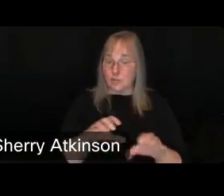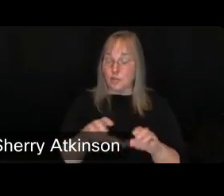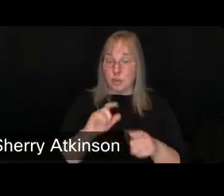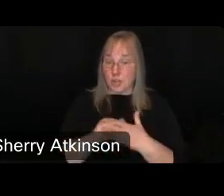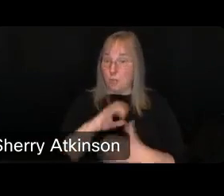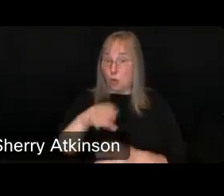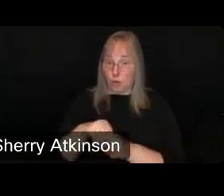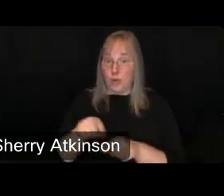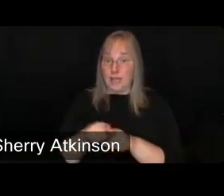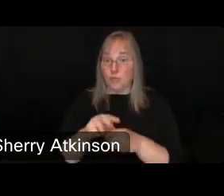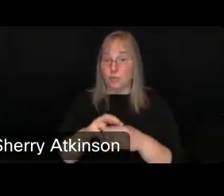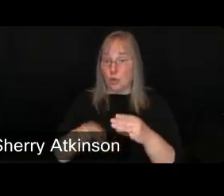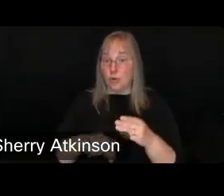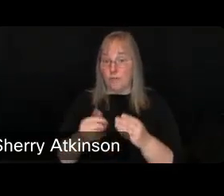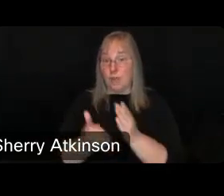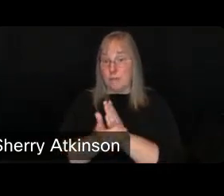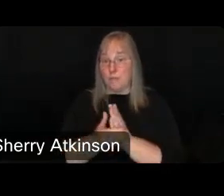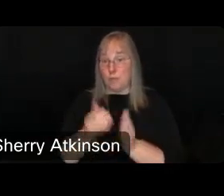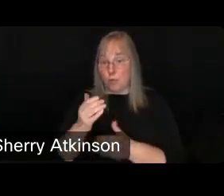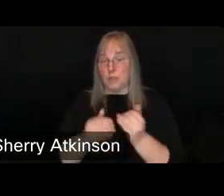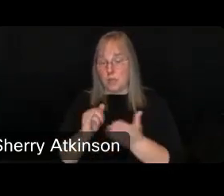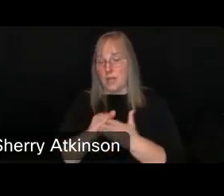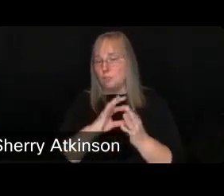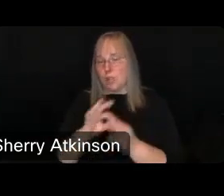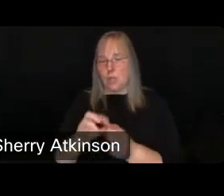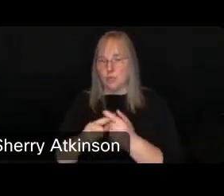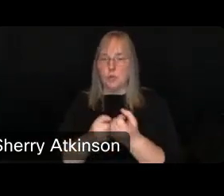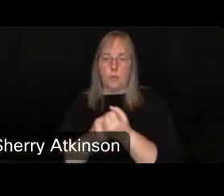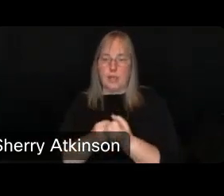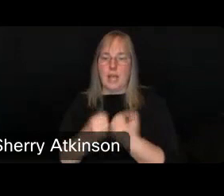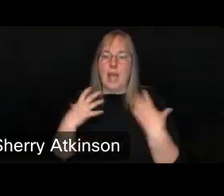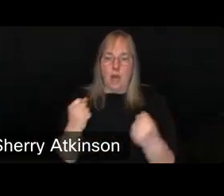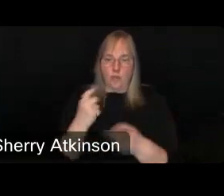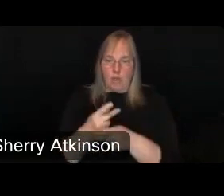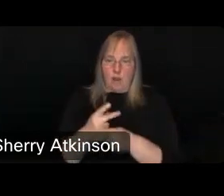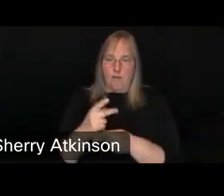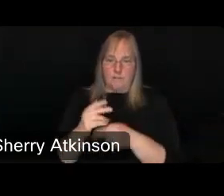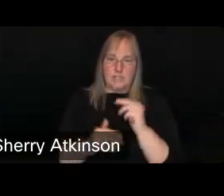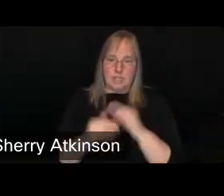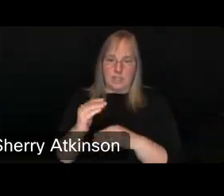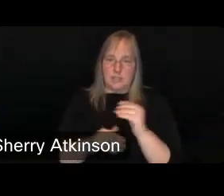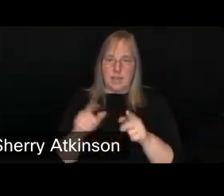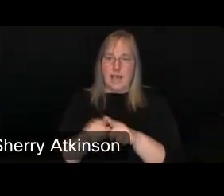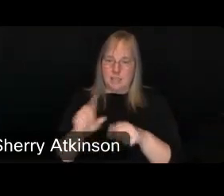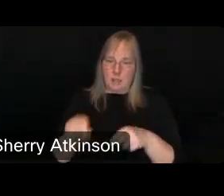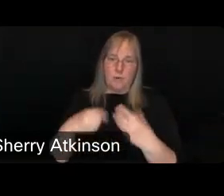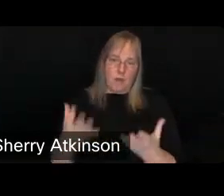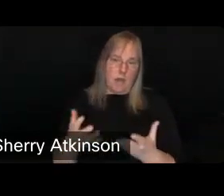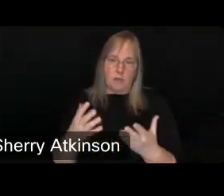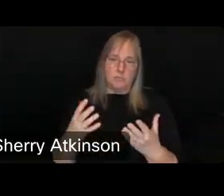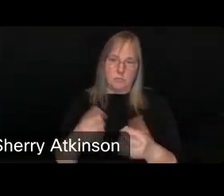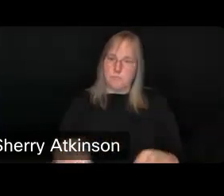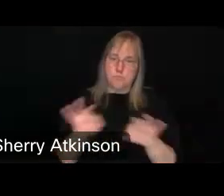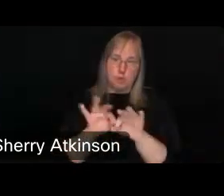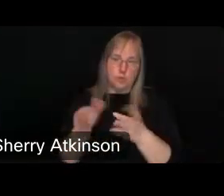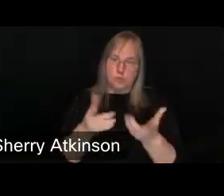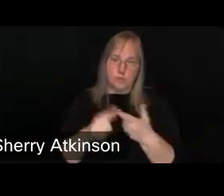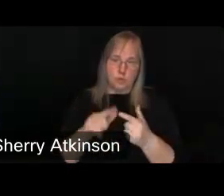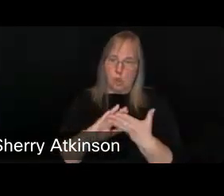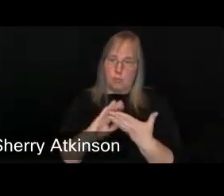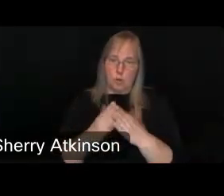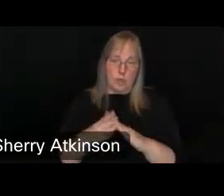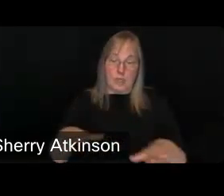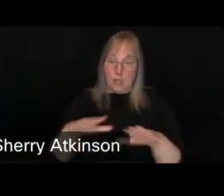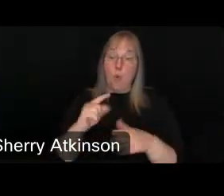that related to supporting our healthcare facilities as they provide critical services to our community. And then what's unique about